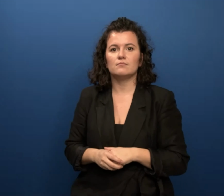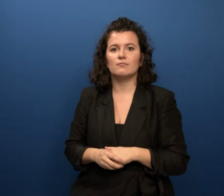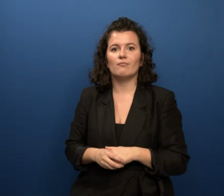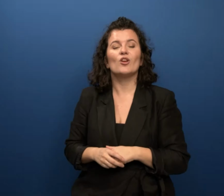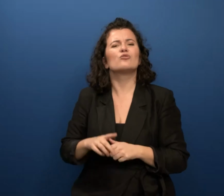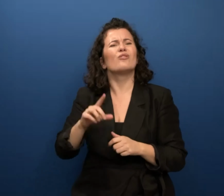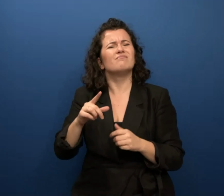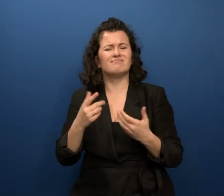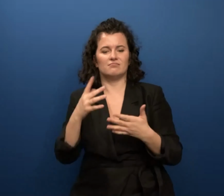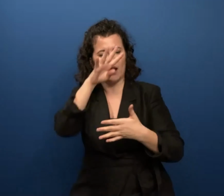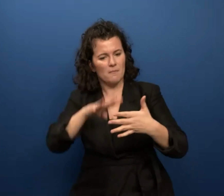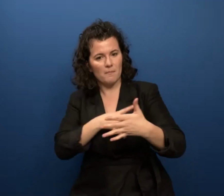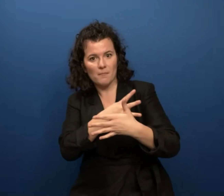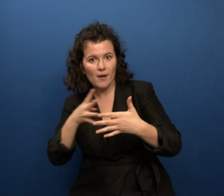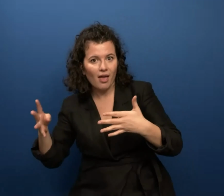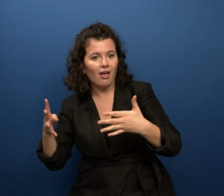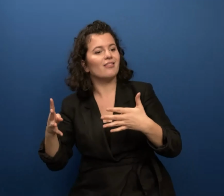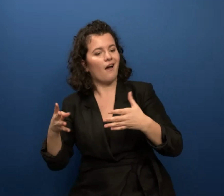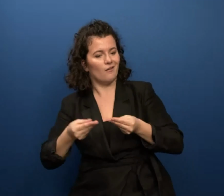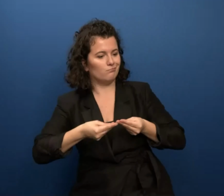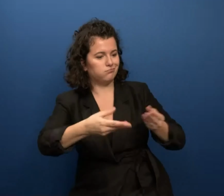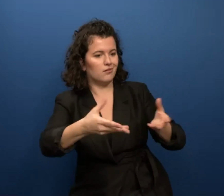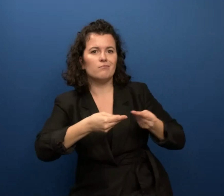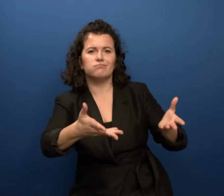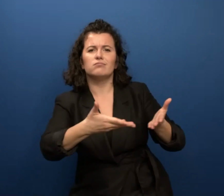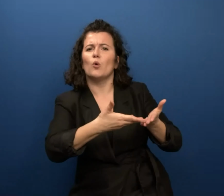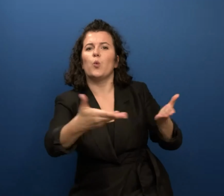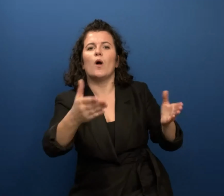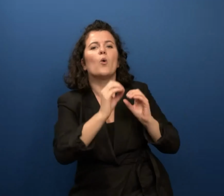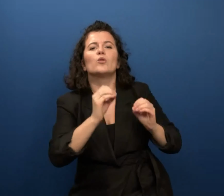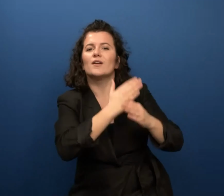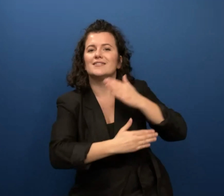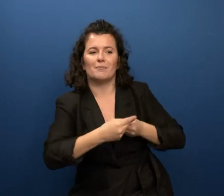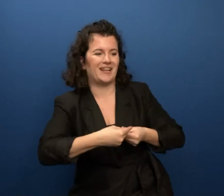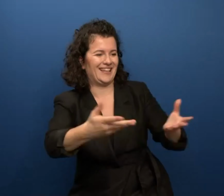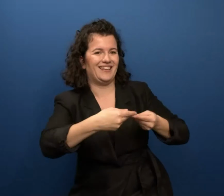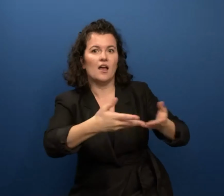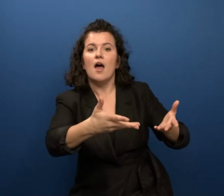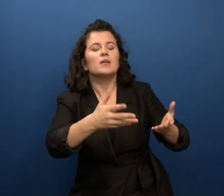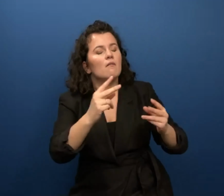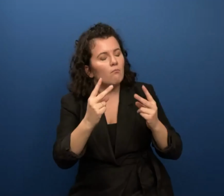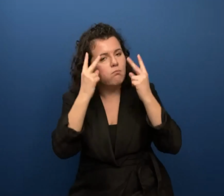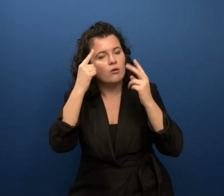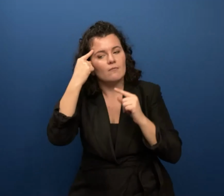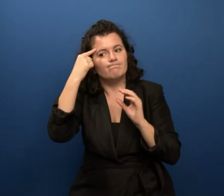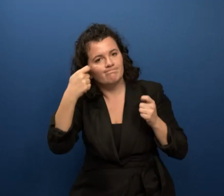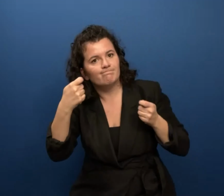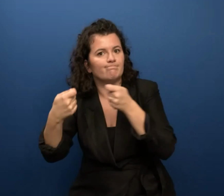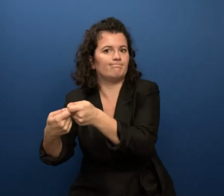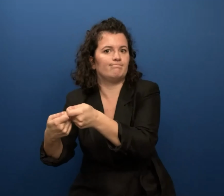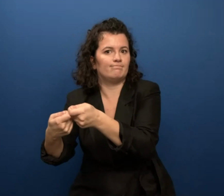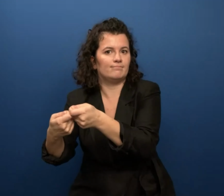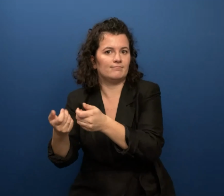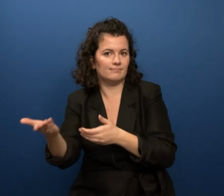public. We need to integrate them. We call for community meetings, having people with disability, and then the general public, so that at the end of the